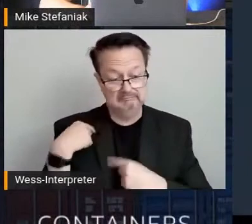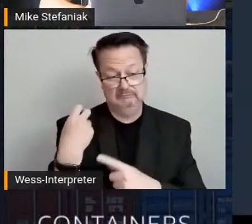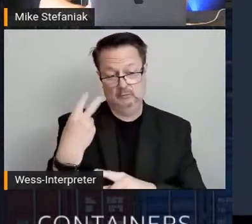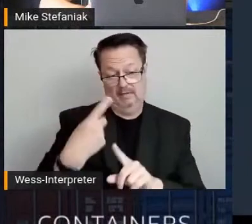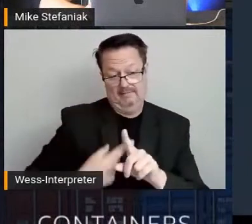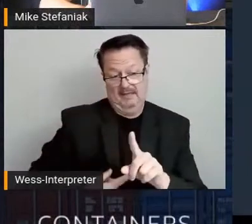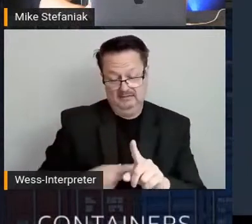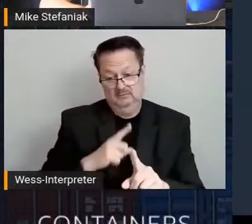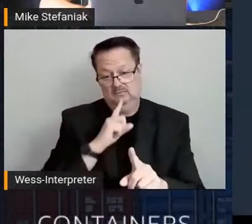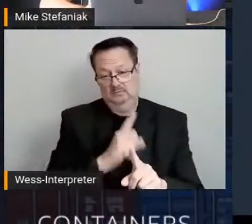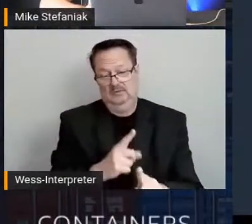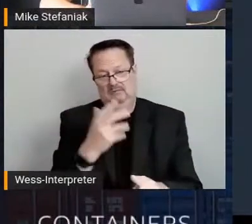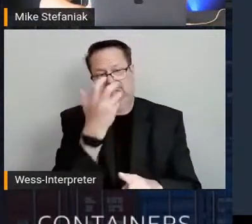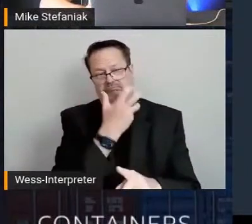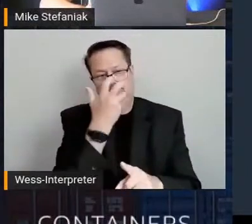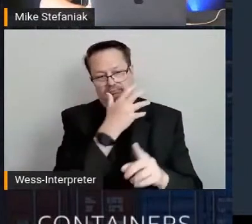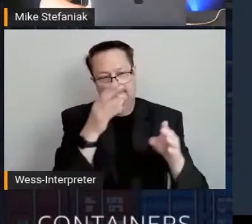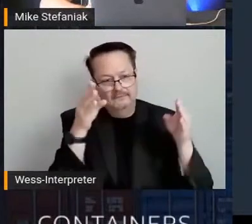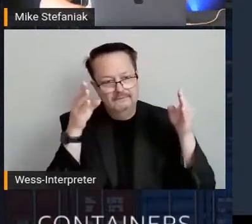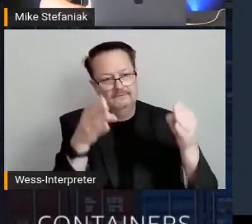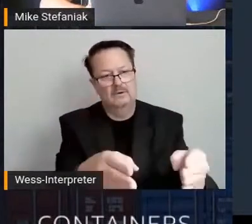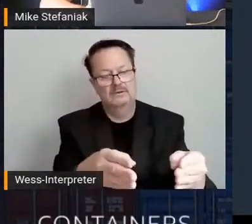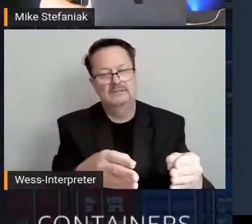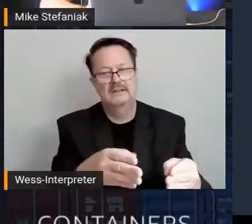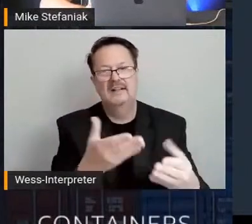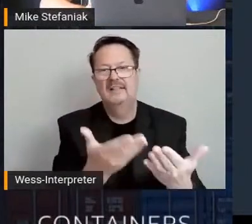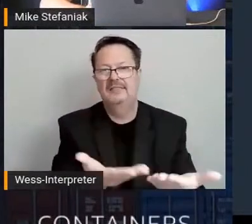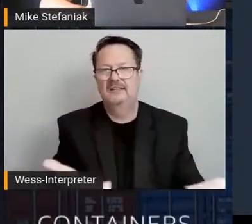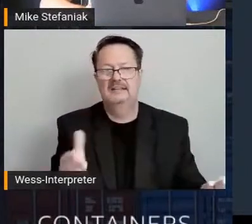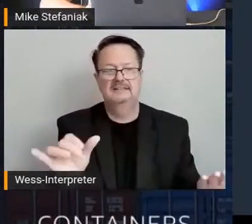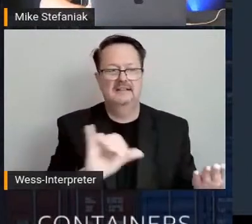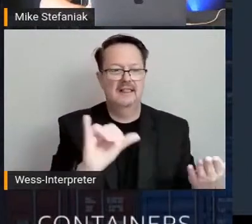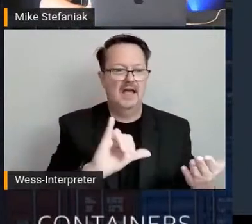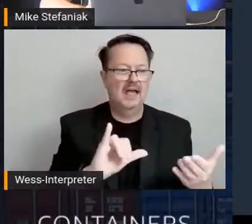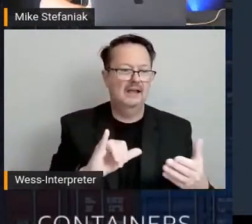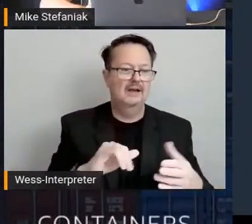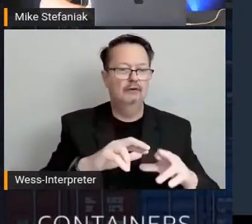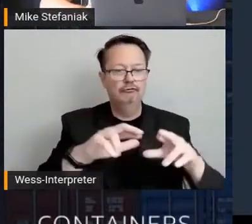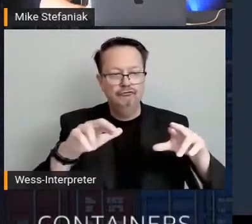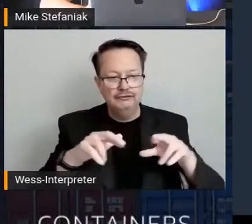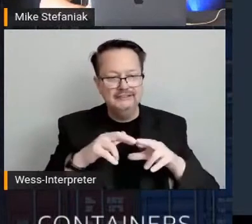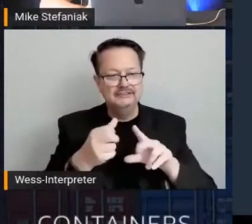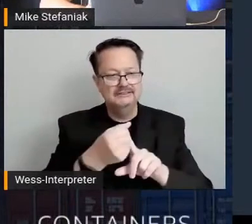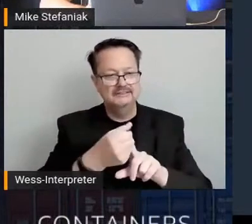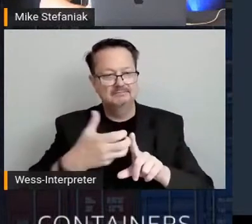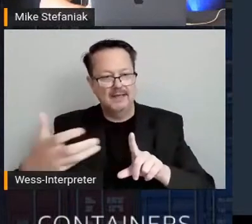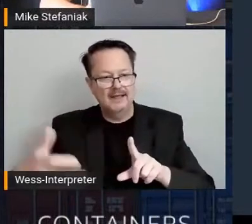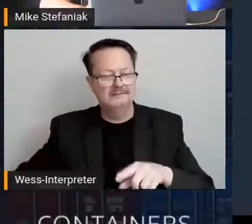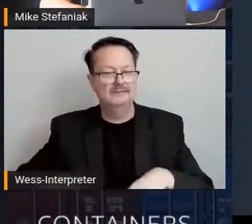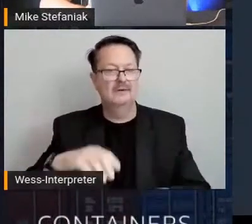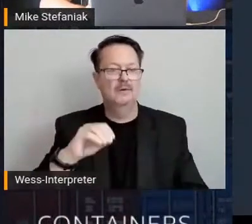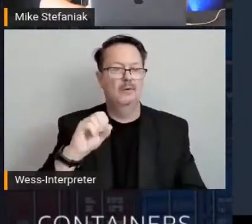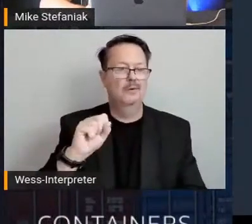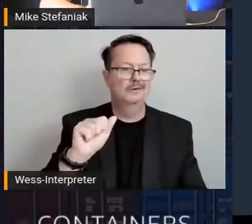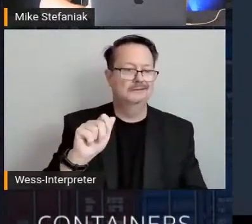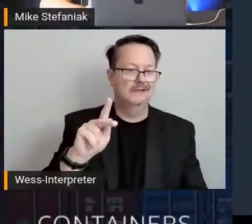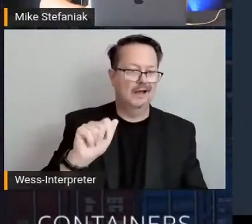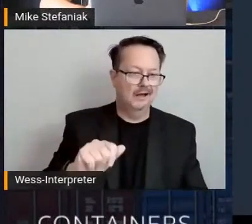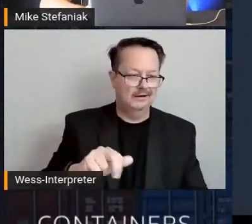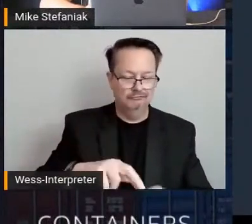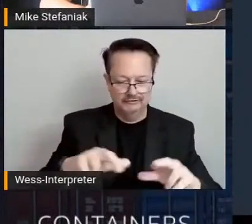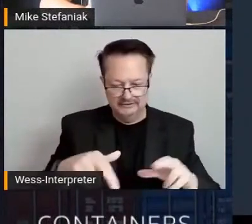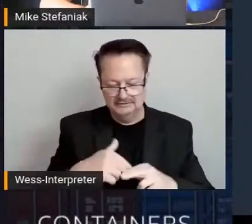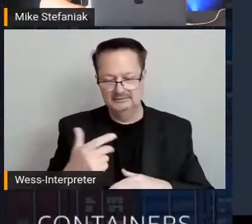really been focusing on things like region expansion, Osaka region,